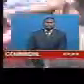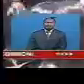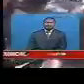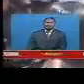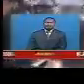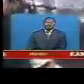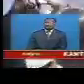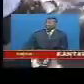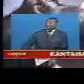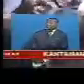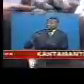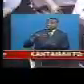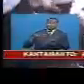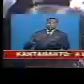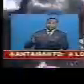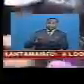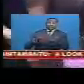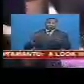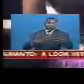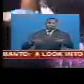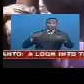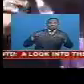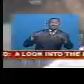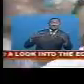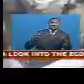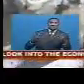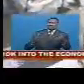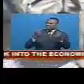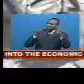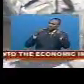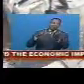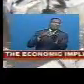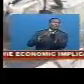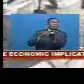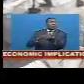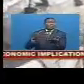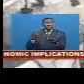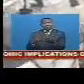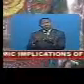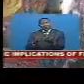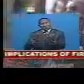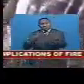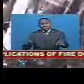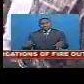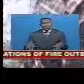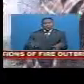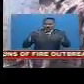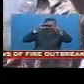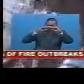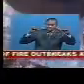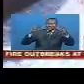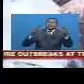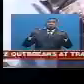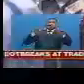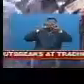For most of the traders, especially dealers in second-hand clothing, they have lost thousands of Ghana cedis from the disaster. The president of